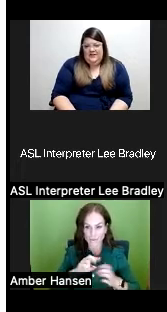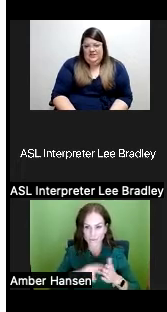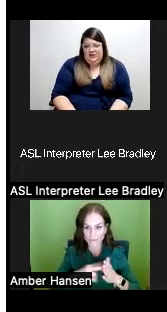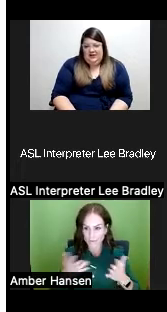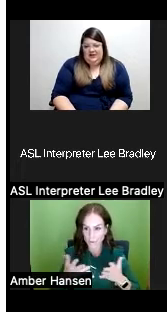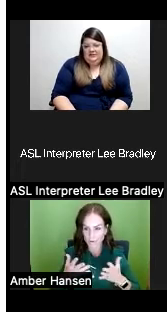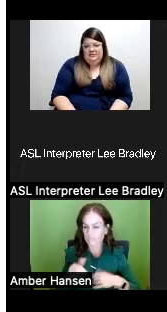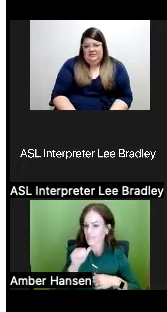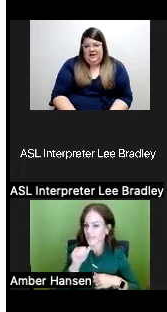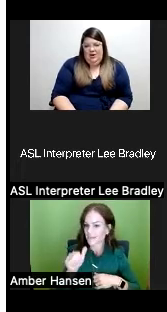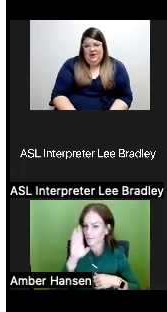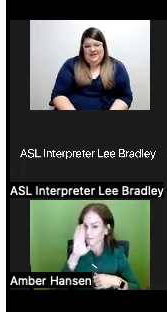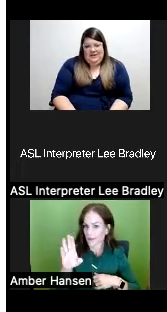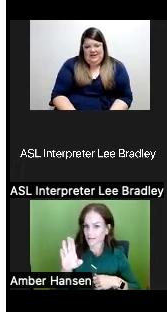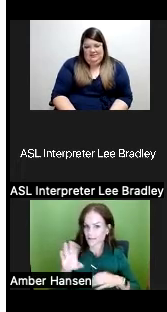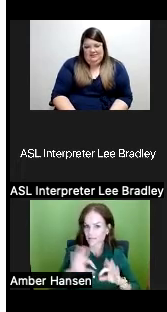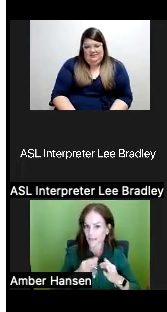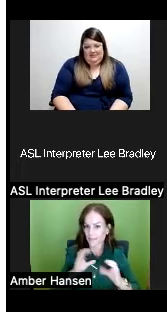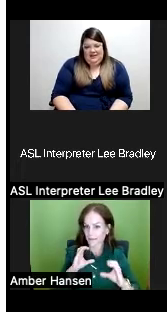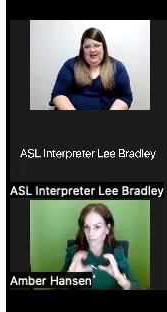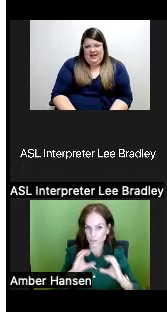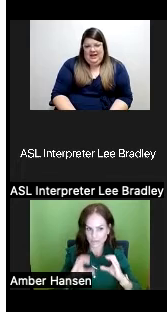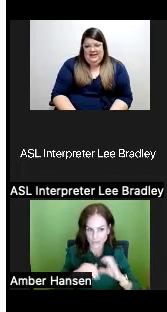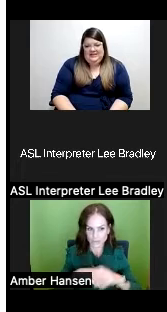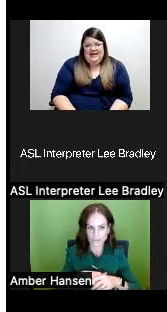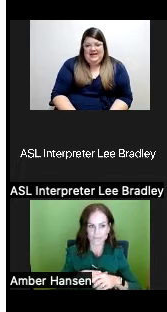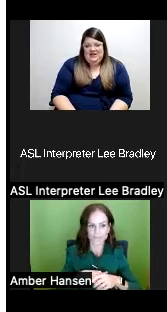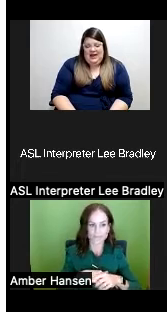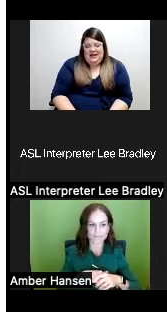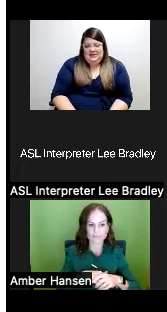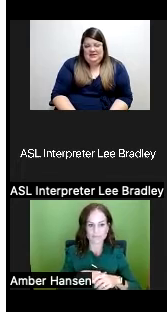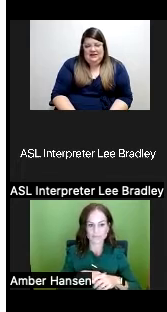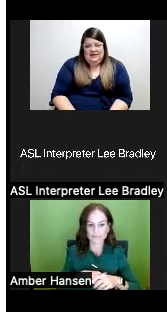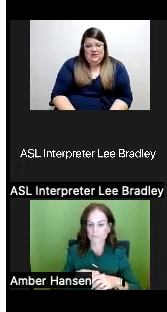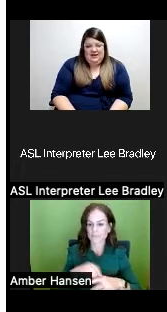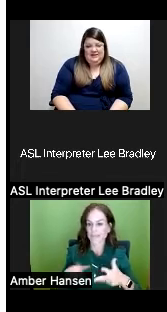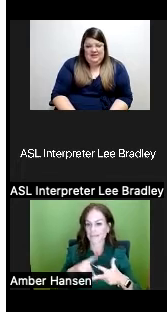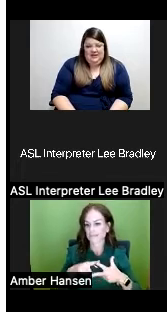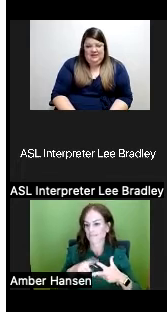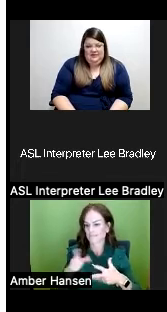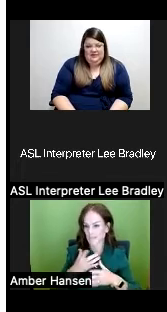For deaf children, what does that mean? It means any indirect